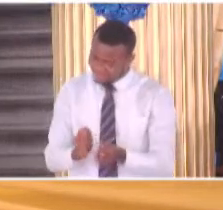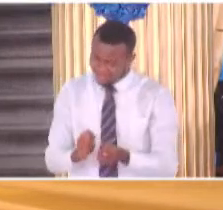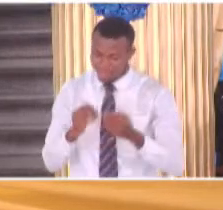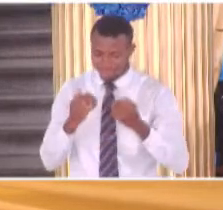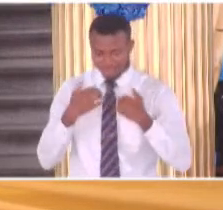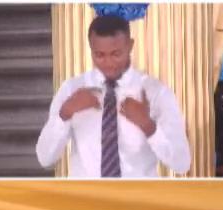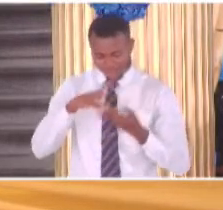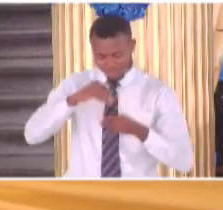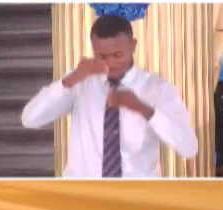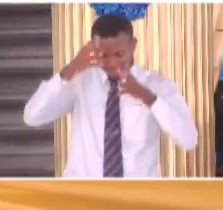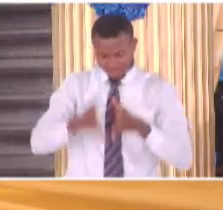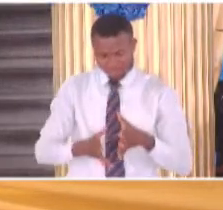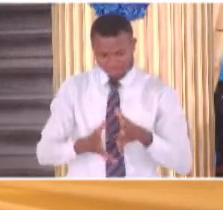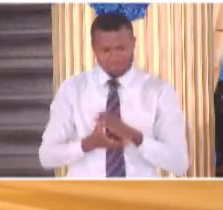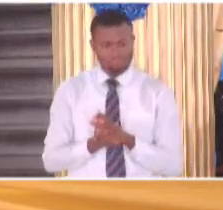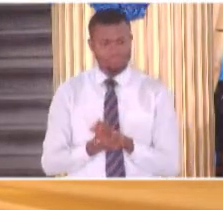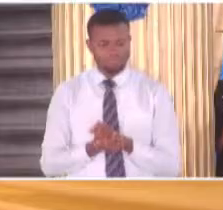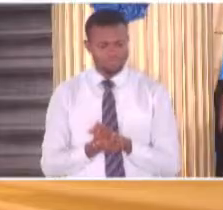our students.